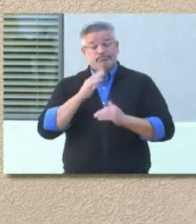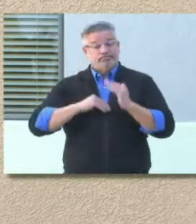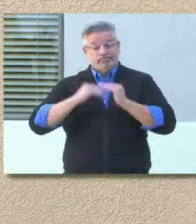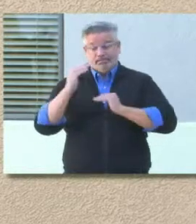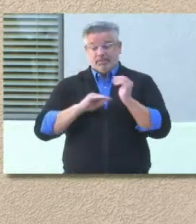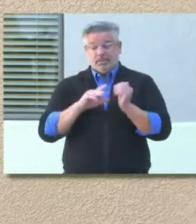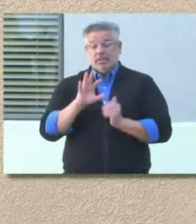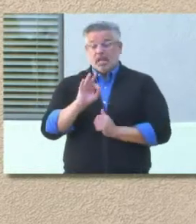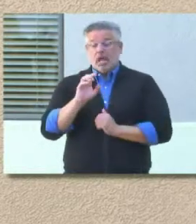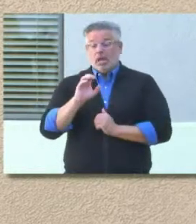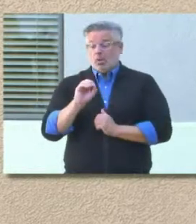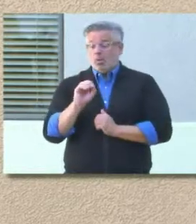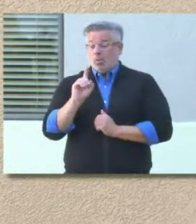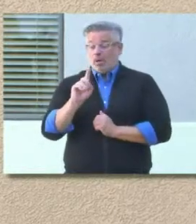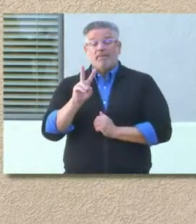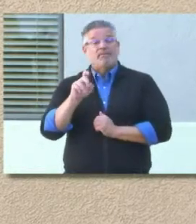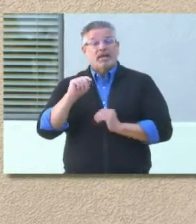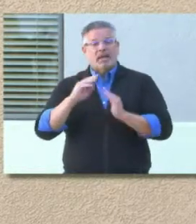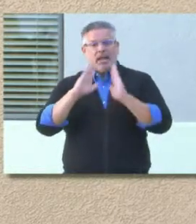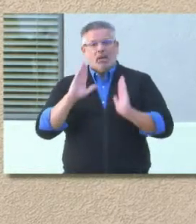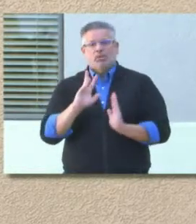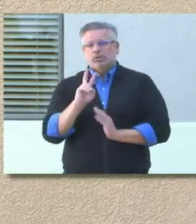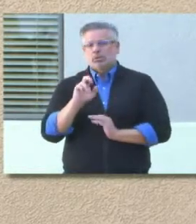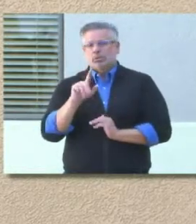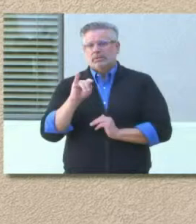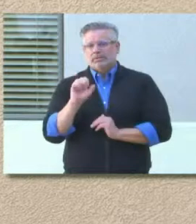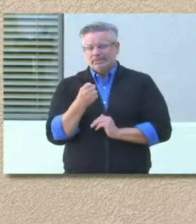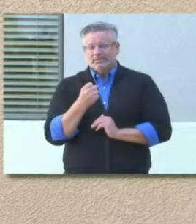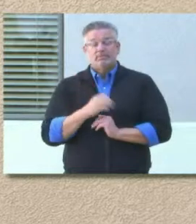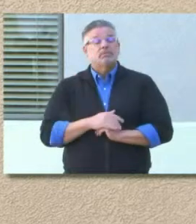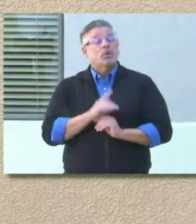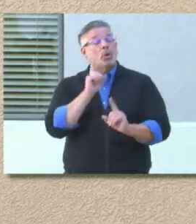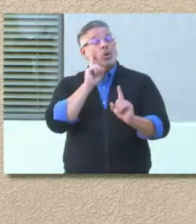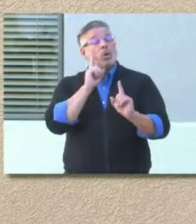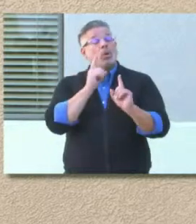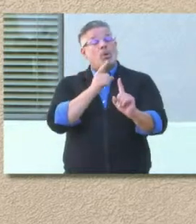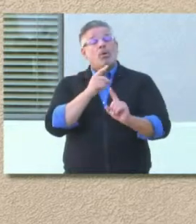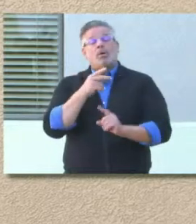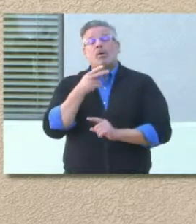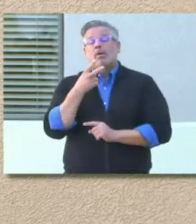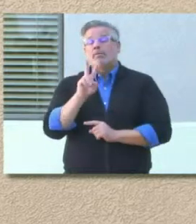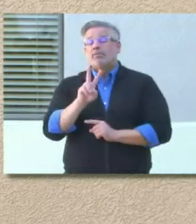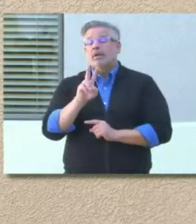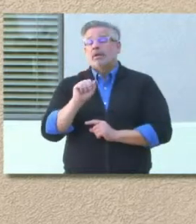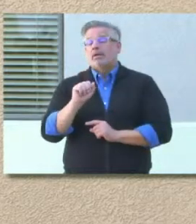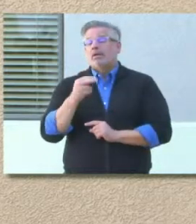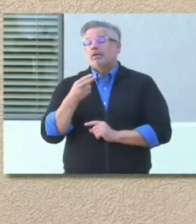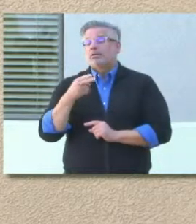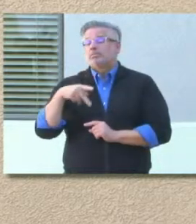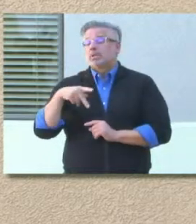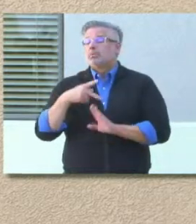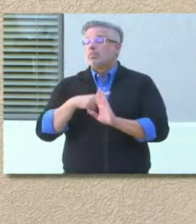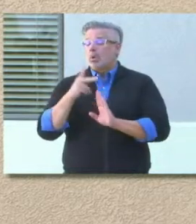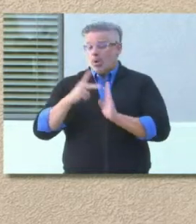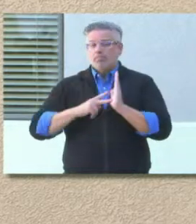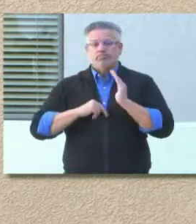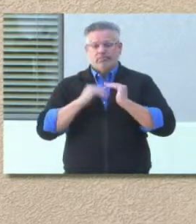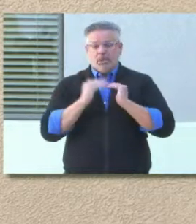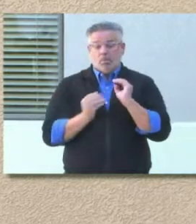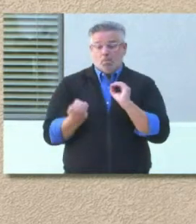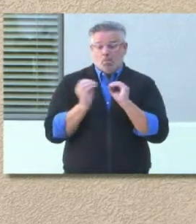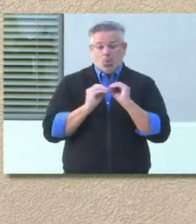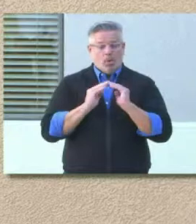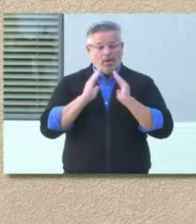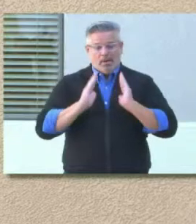901 veteran-specific housing units. The goal of the VHHP program is to build more housing